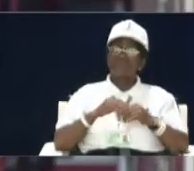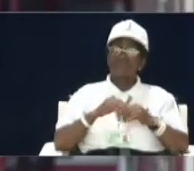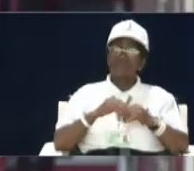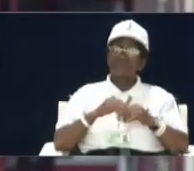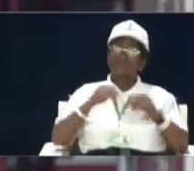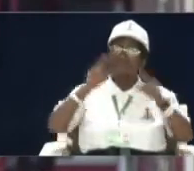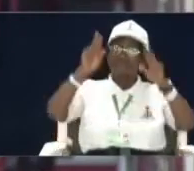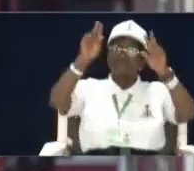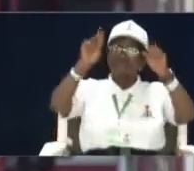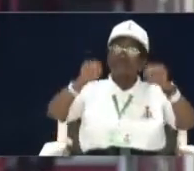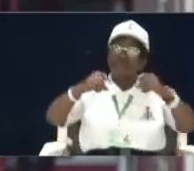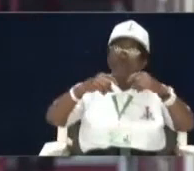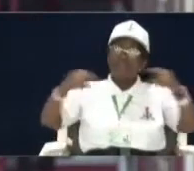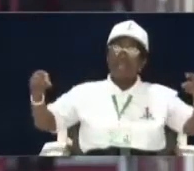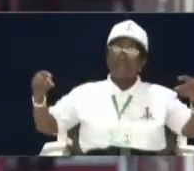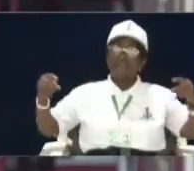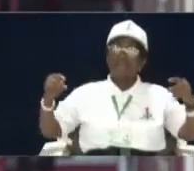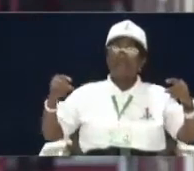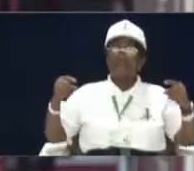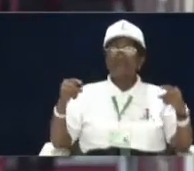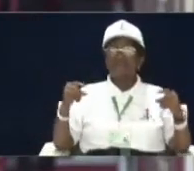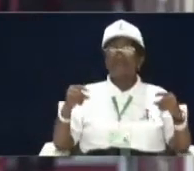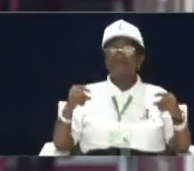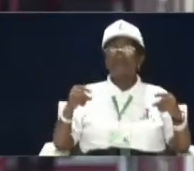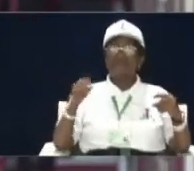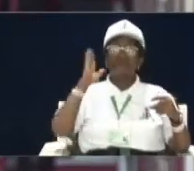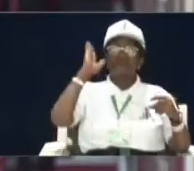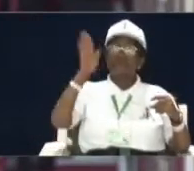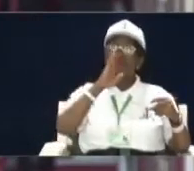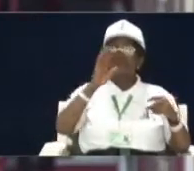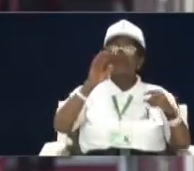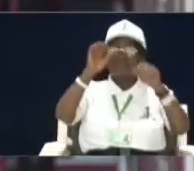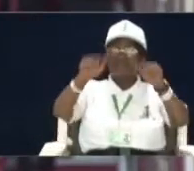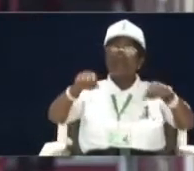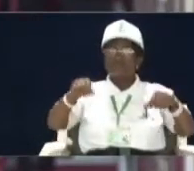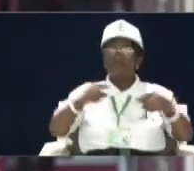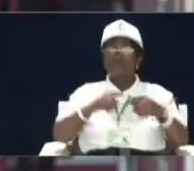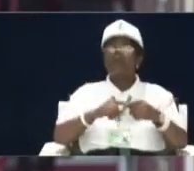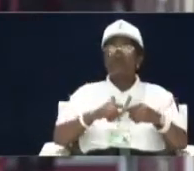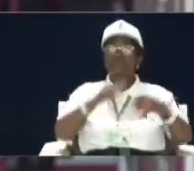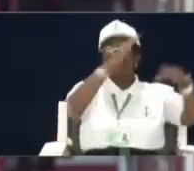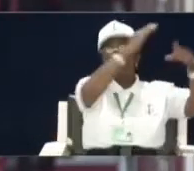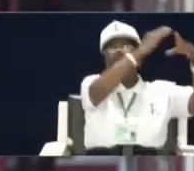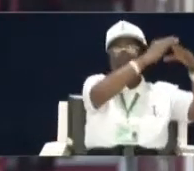no enemy will be able to stand before you.